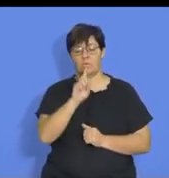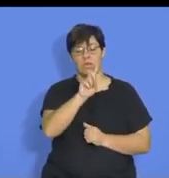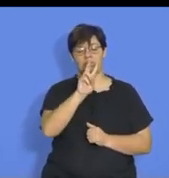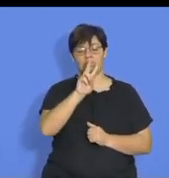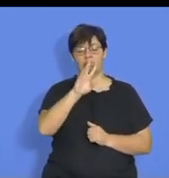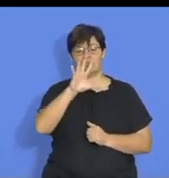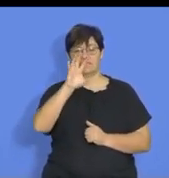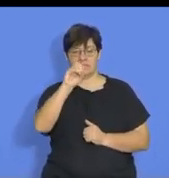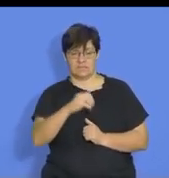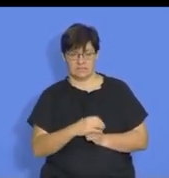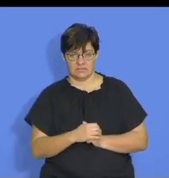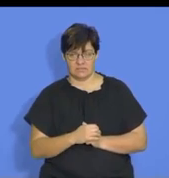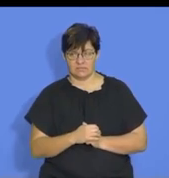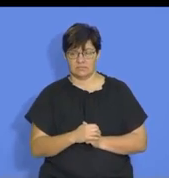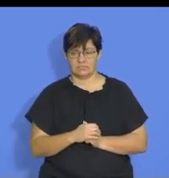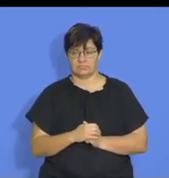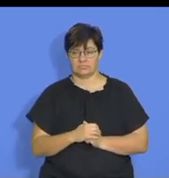1,250. Right, so